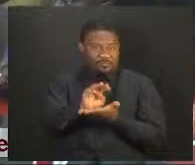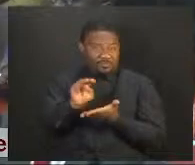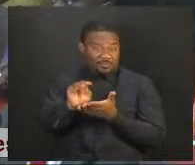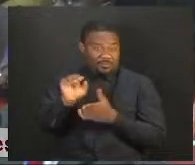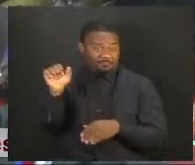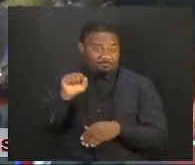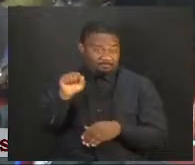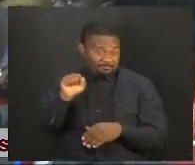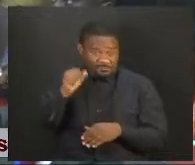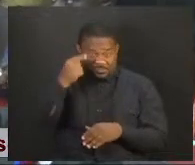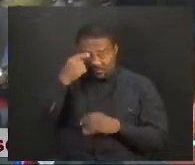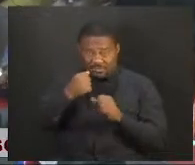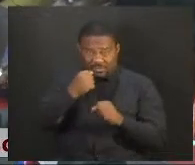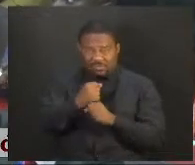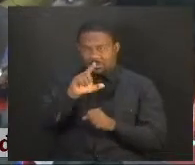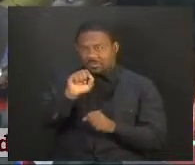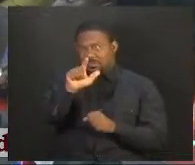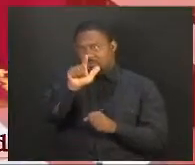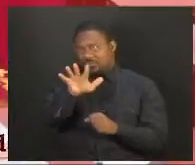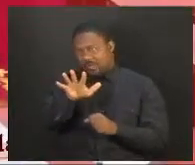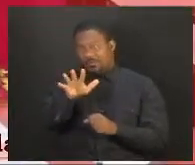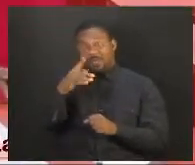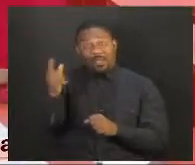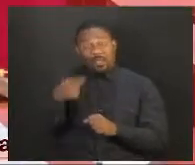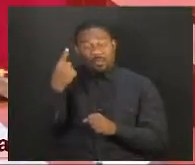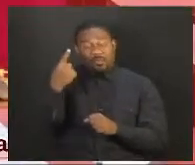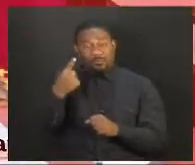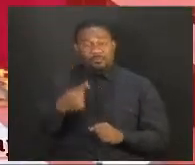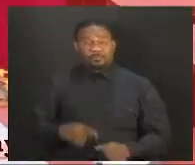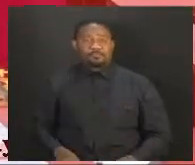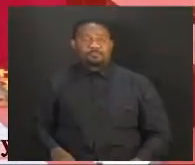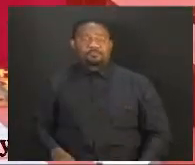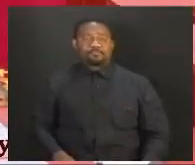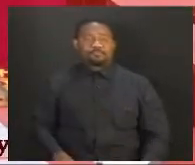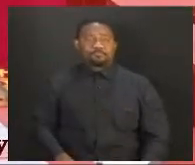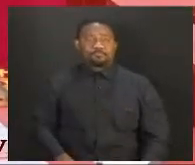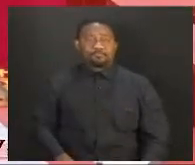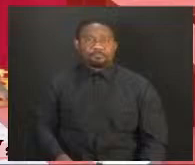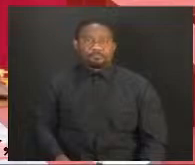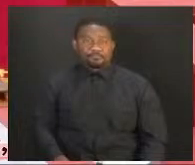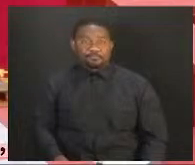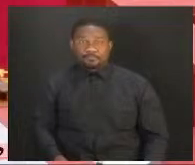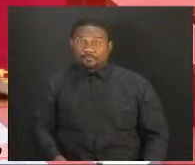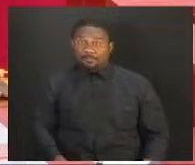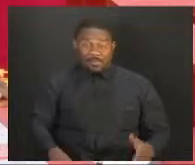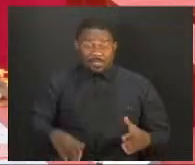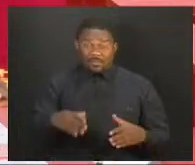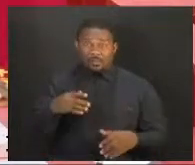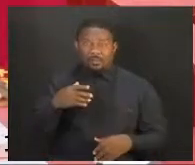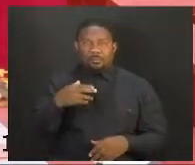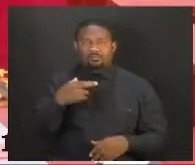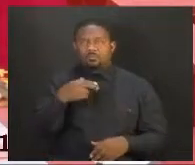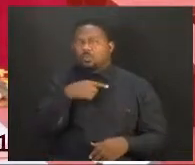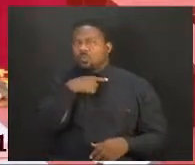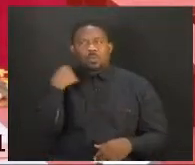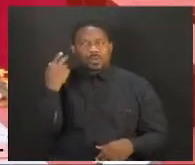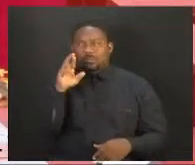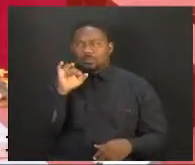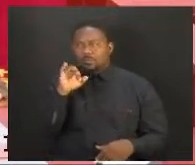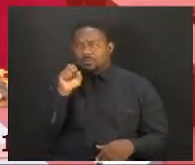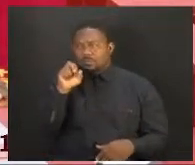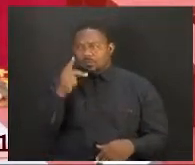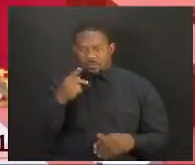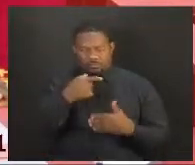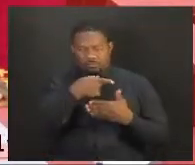year 2025 alone. Mr. Speaker, these are the risks in relation to the market price